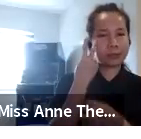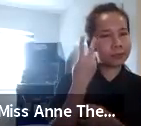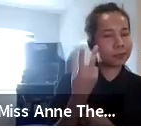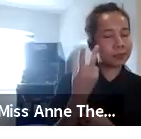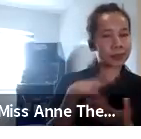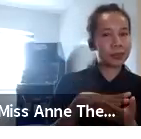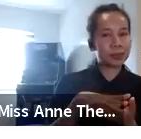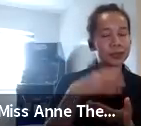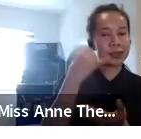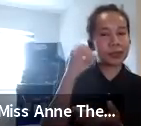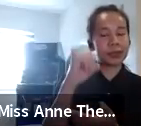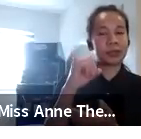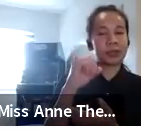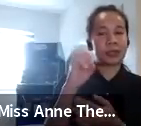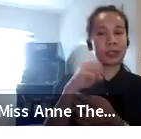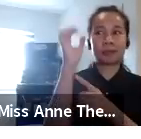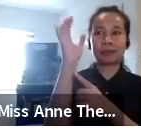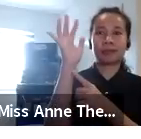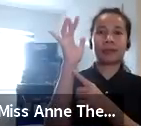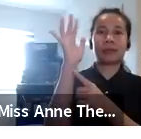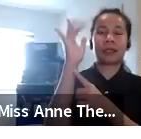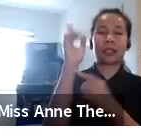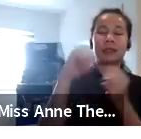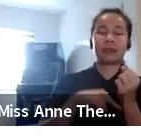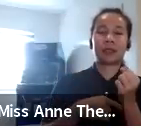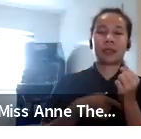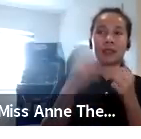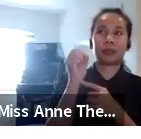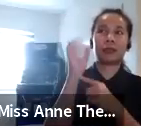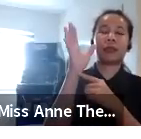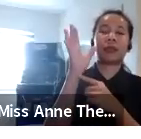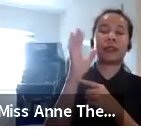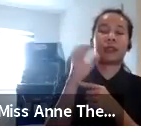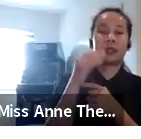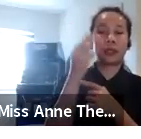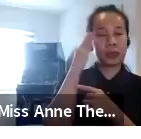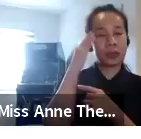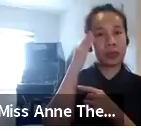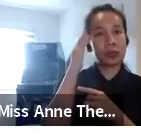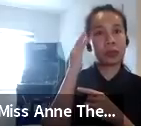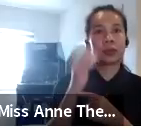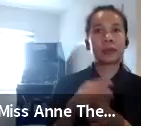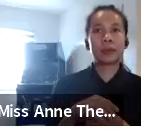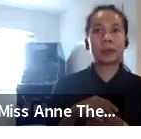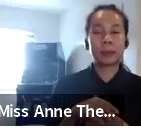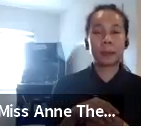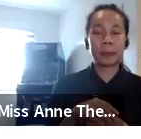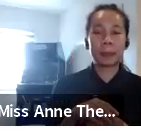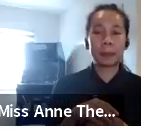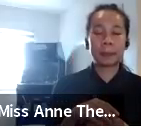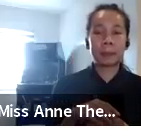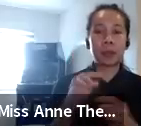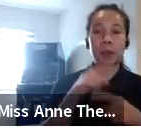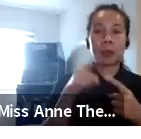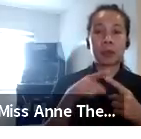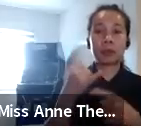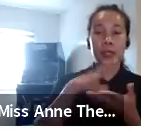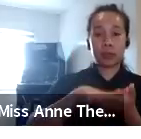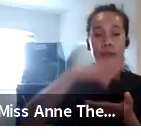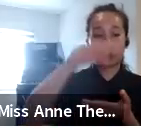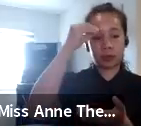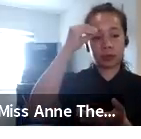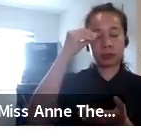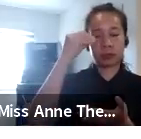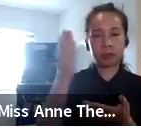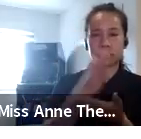bulbs being sparked. You know, that aha moment from our students, that when they learn something